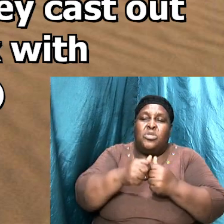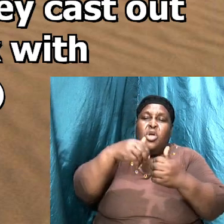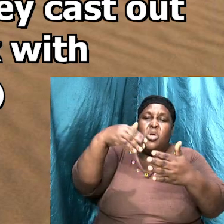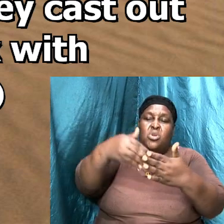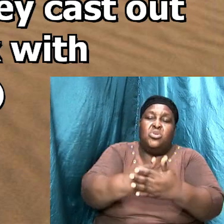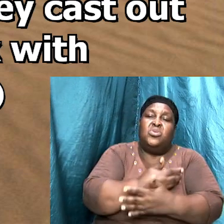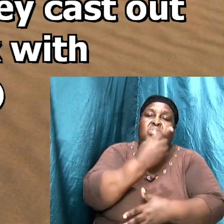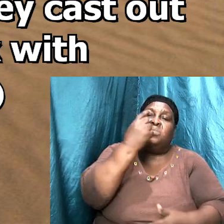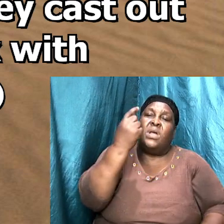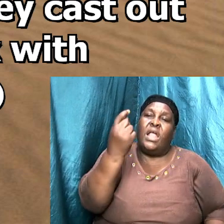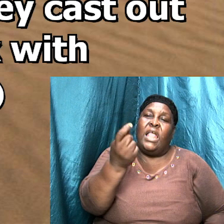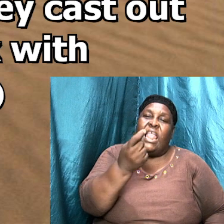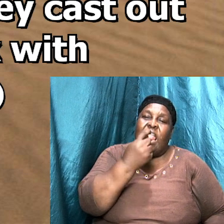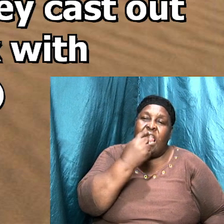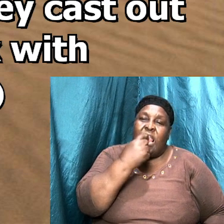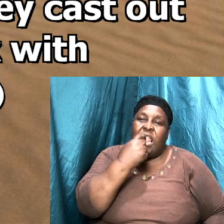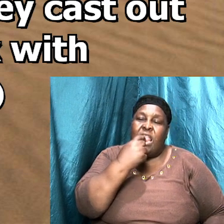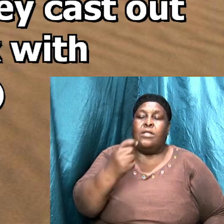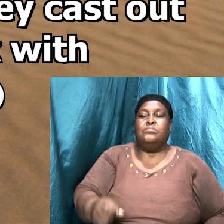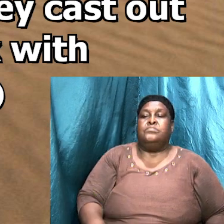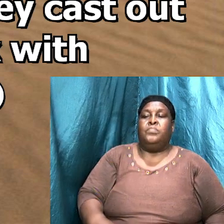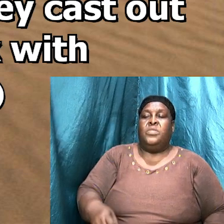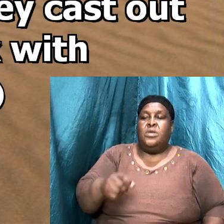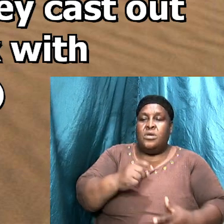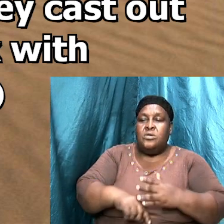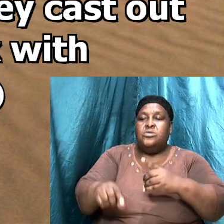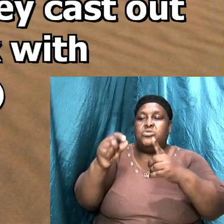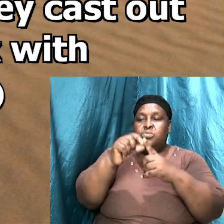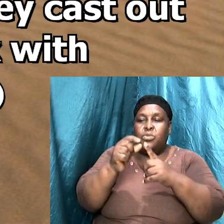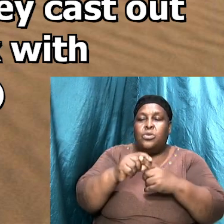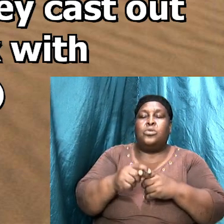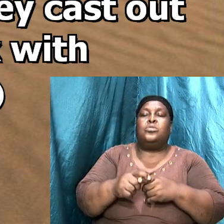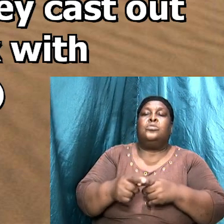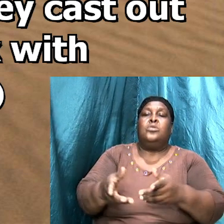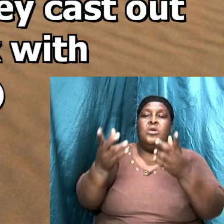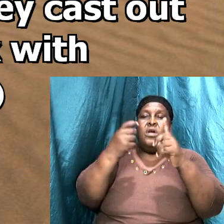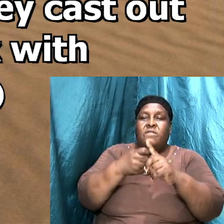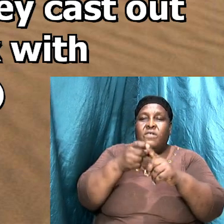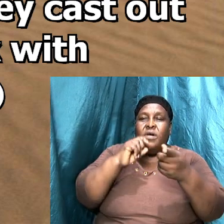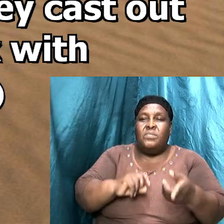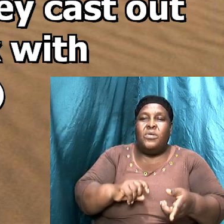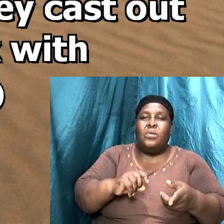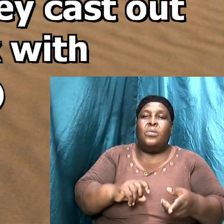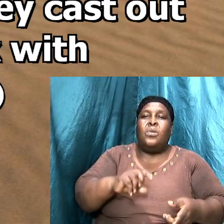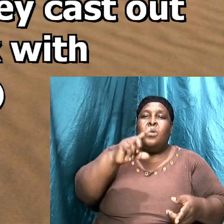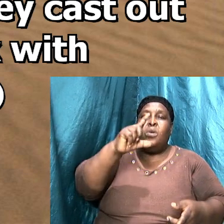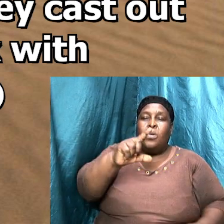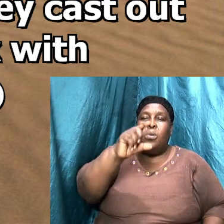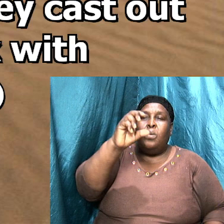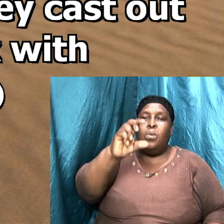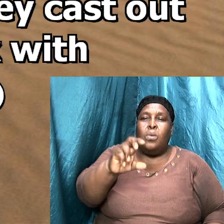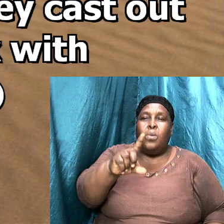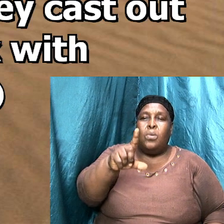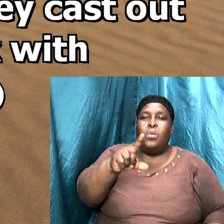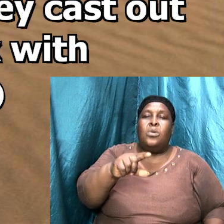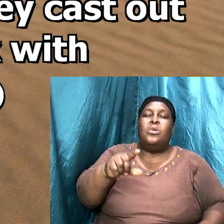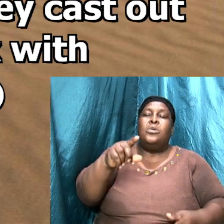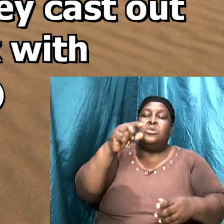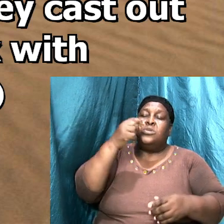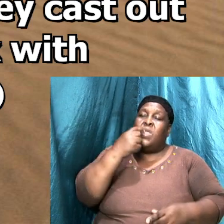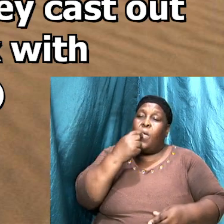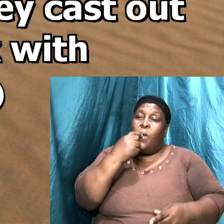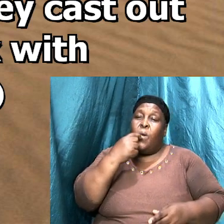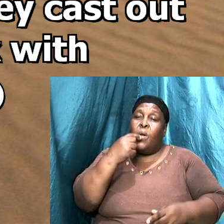new tongues this word come from the same word glosa which means tongues earthly and tongues look here